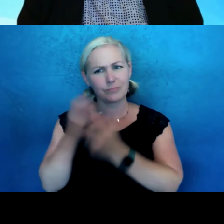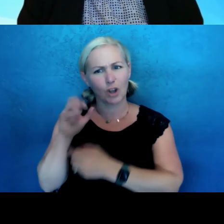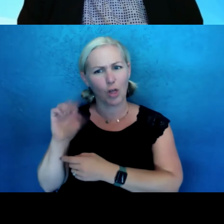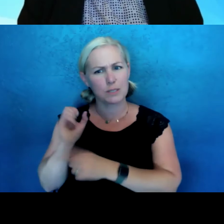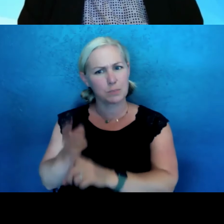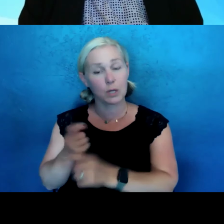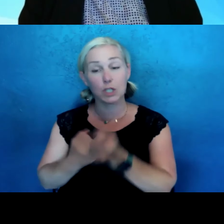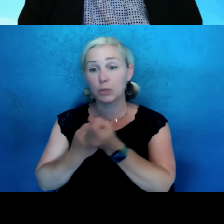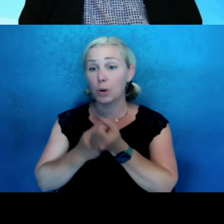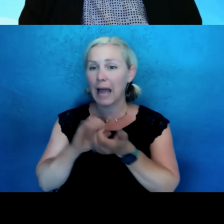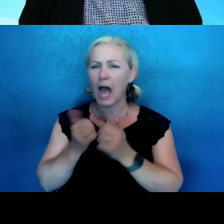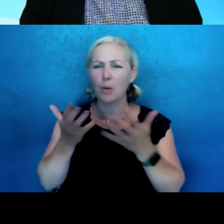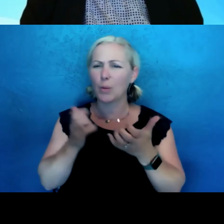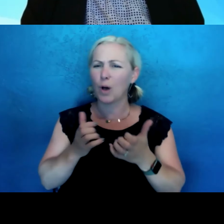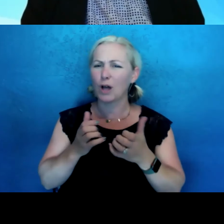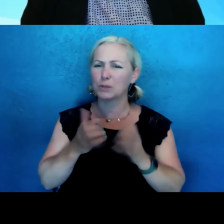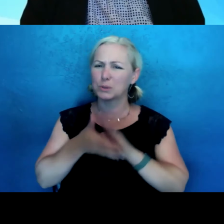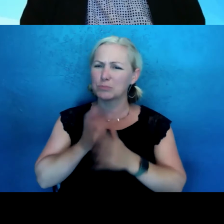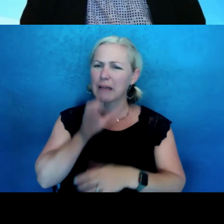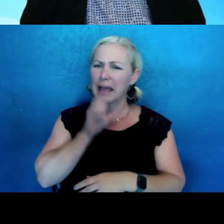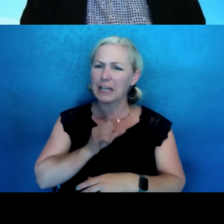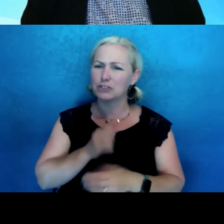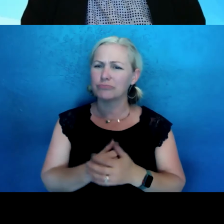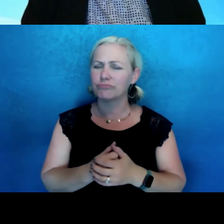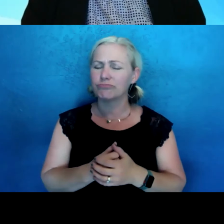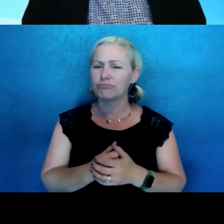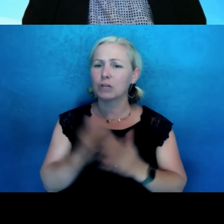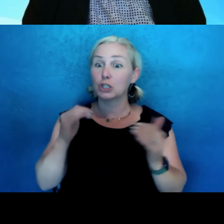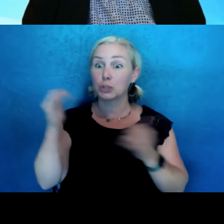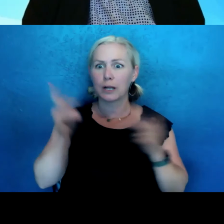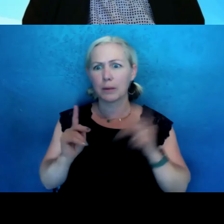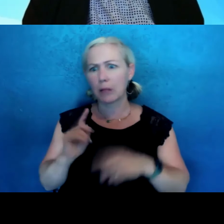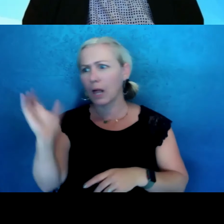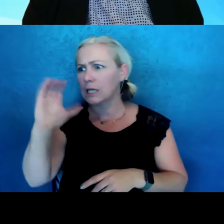the way we want to age. Too many people are going on a scavenger hunt,